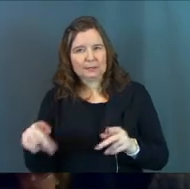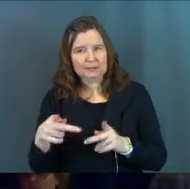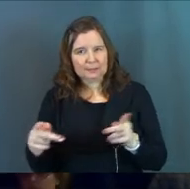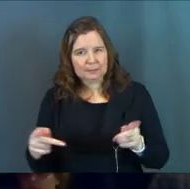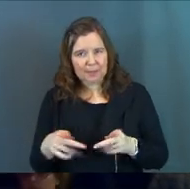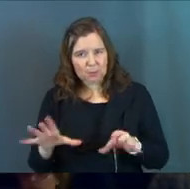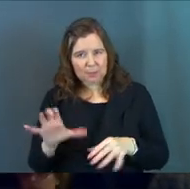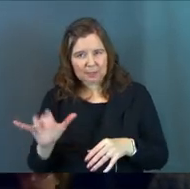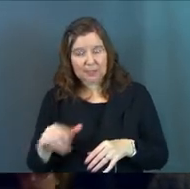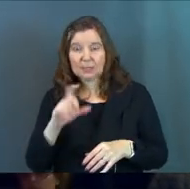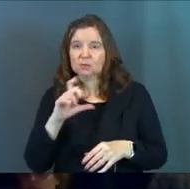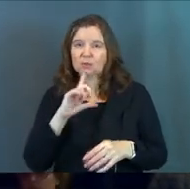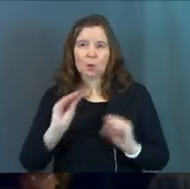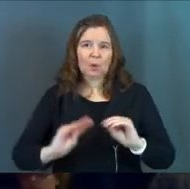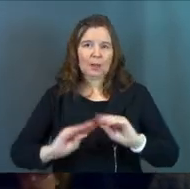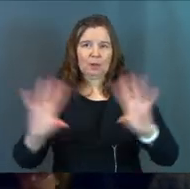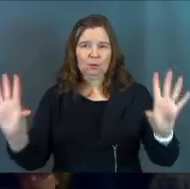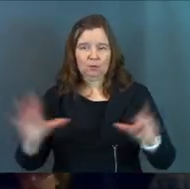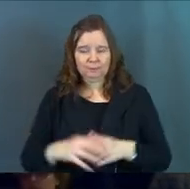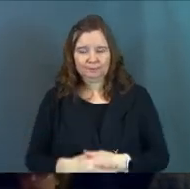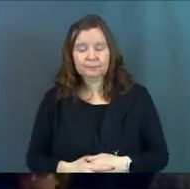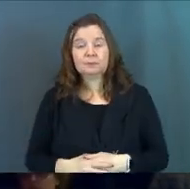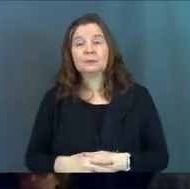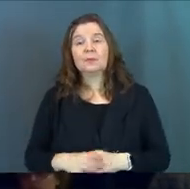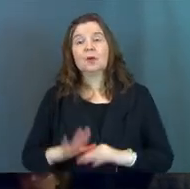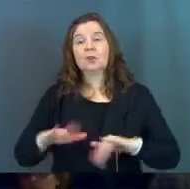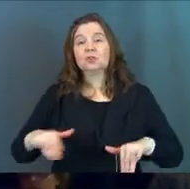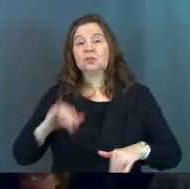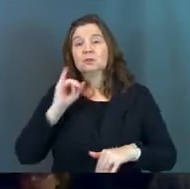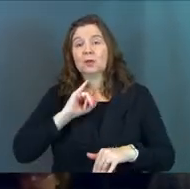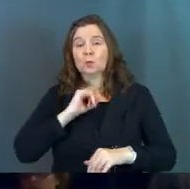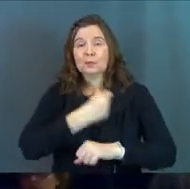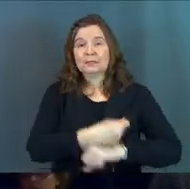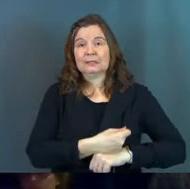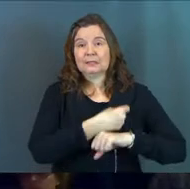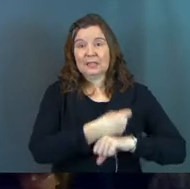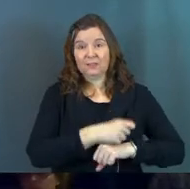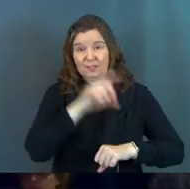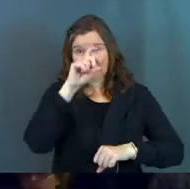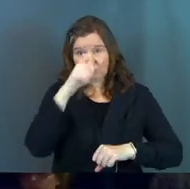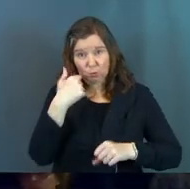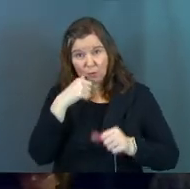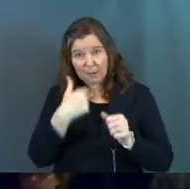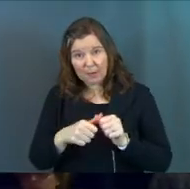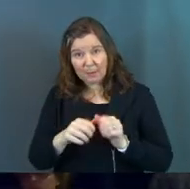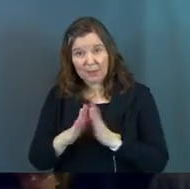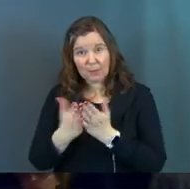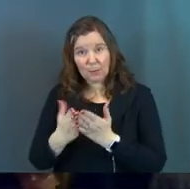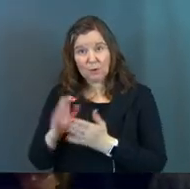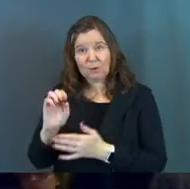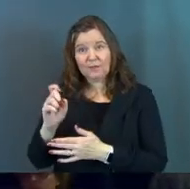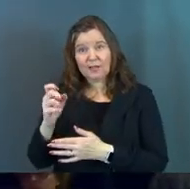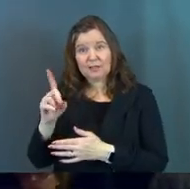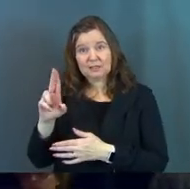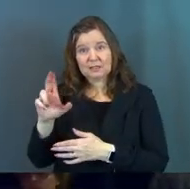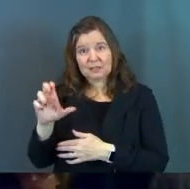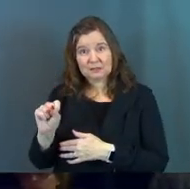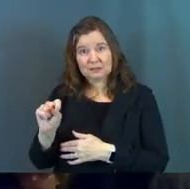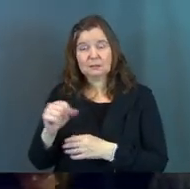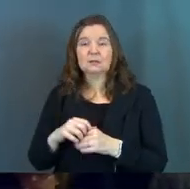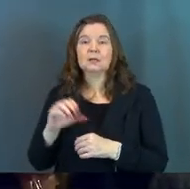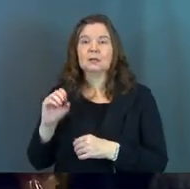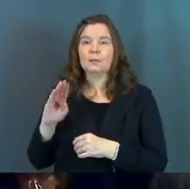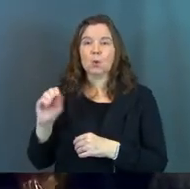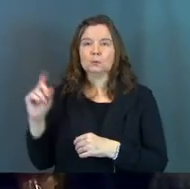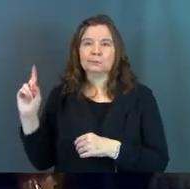where he does this because it's so, so clear. The children of Israel were in slavery in Egypt. Do you remember that in the book of Exodus? And Moses comes